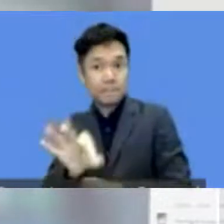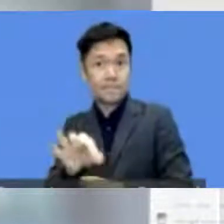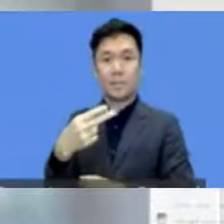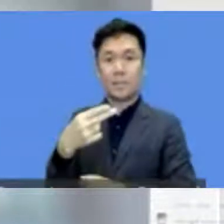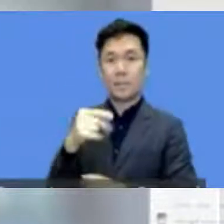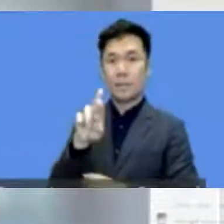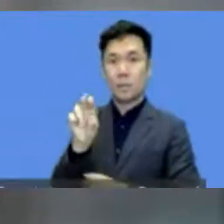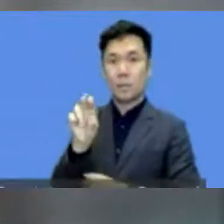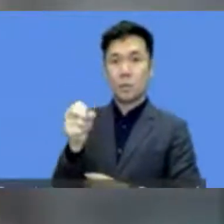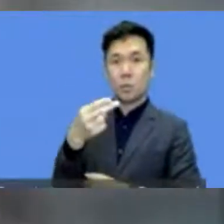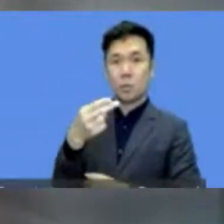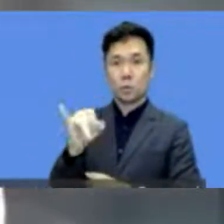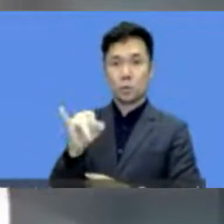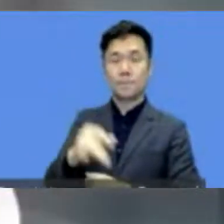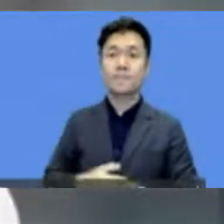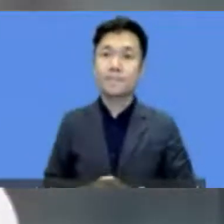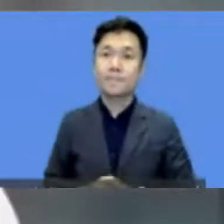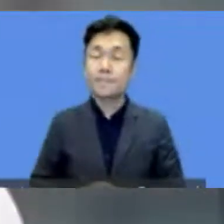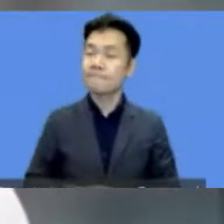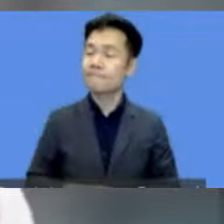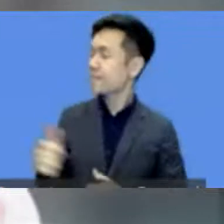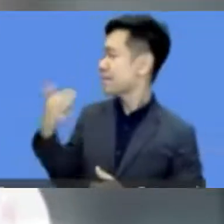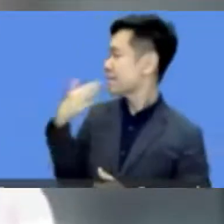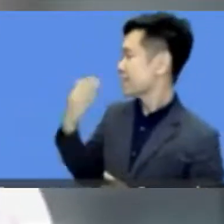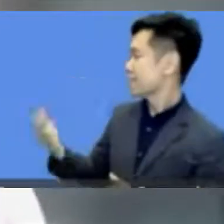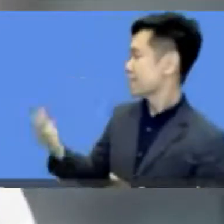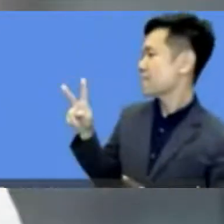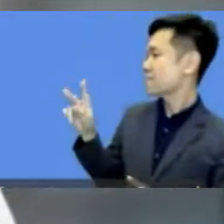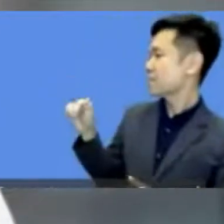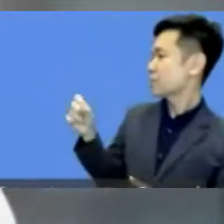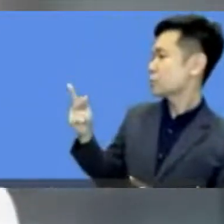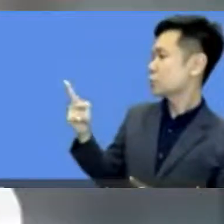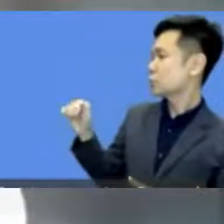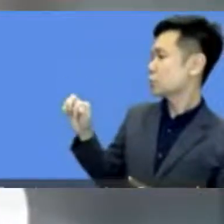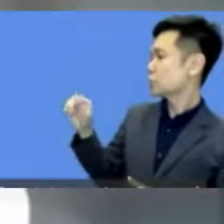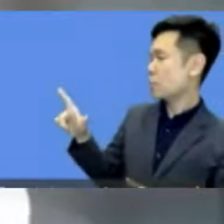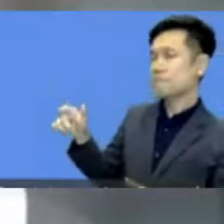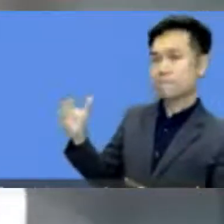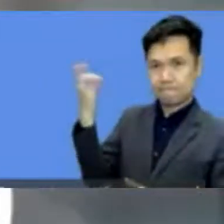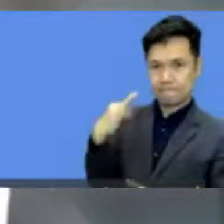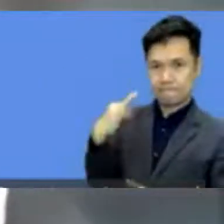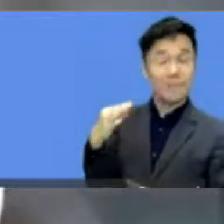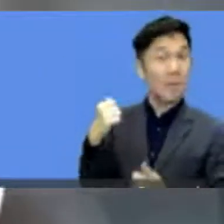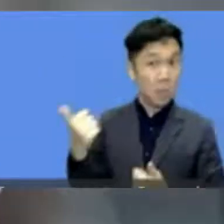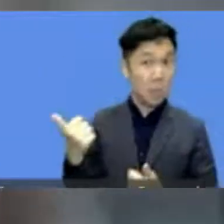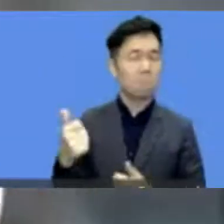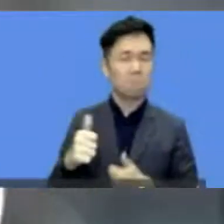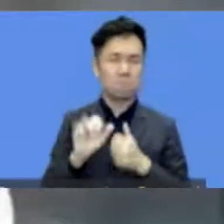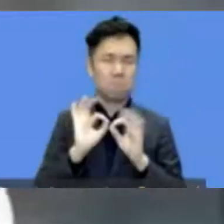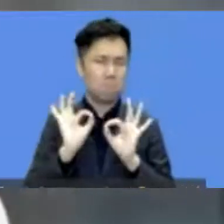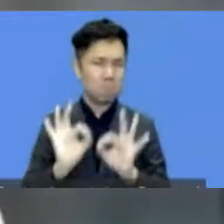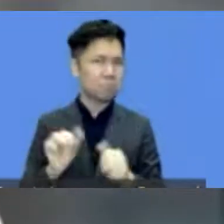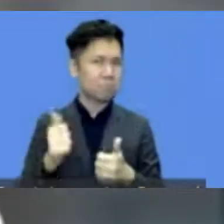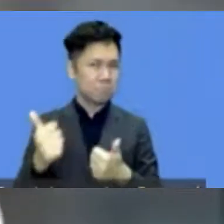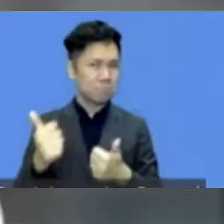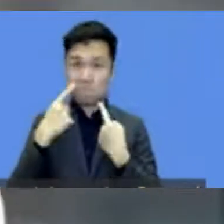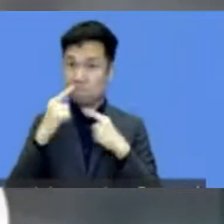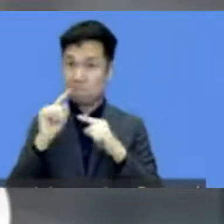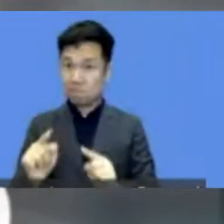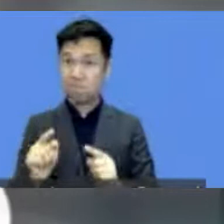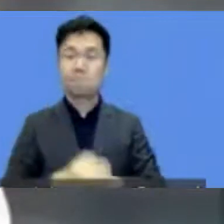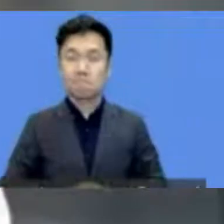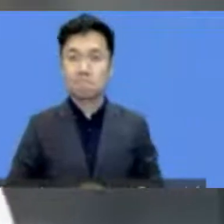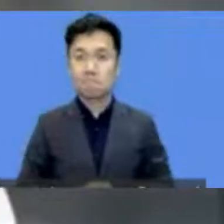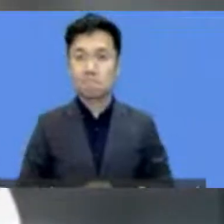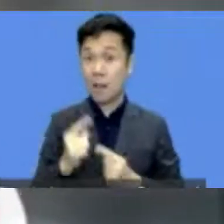Hiroshi? Yeah, thank you very much, Bashkal, for the very important and interesting question. So definitely the